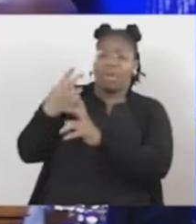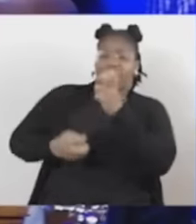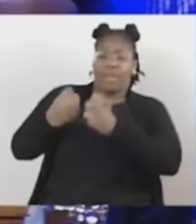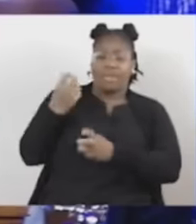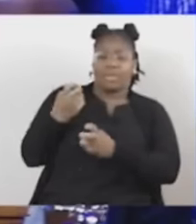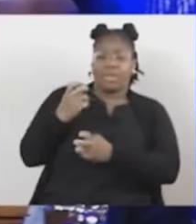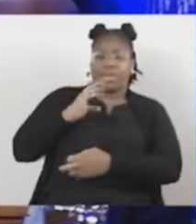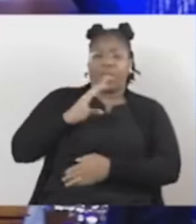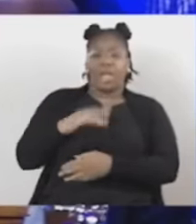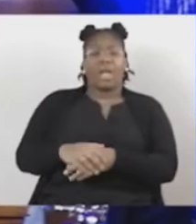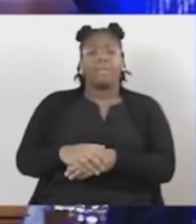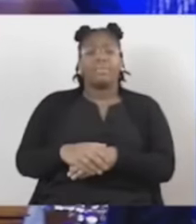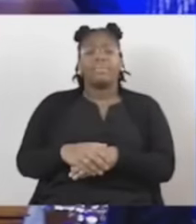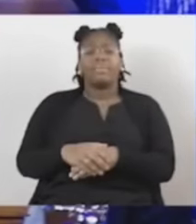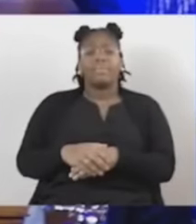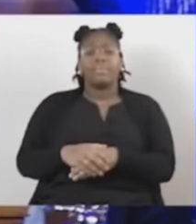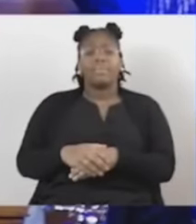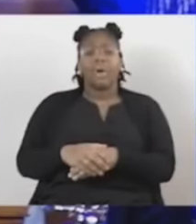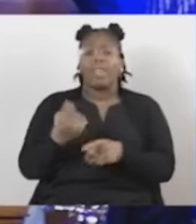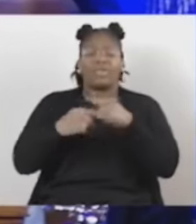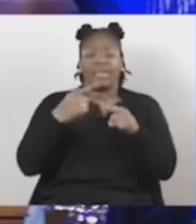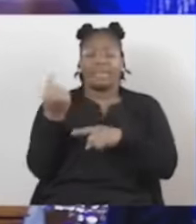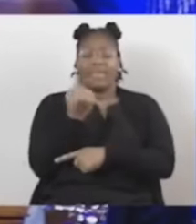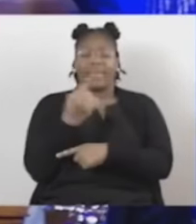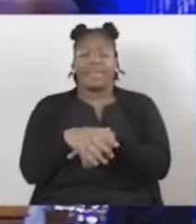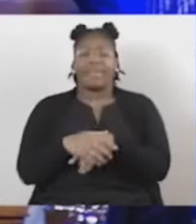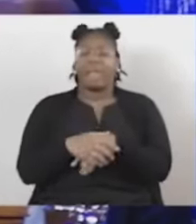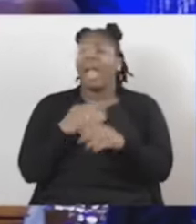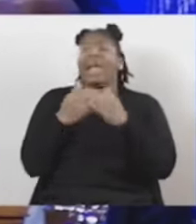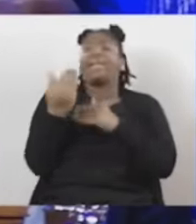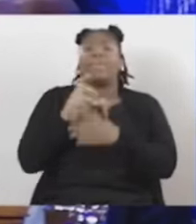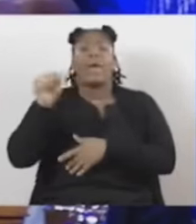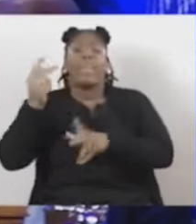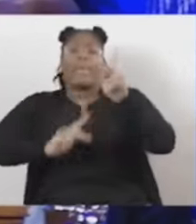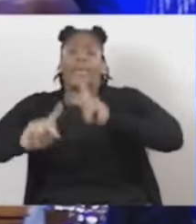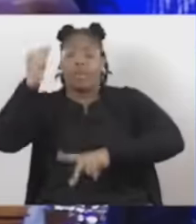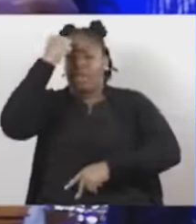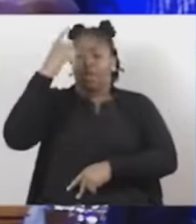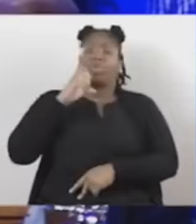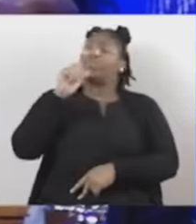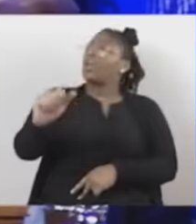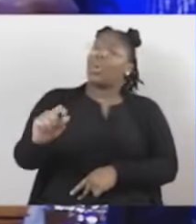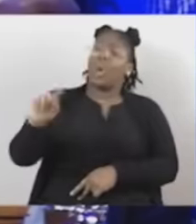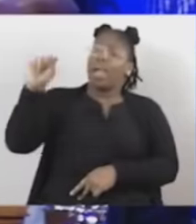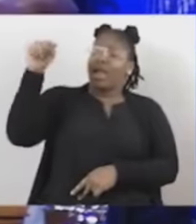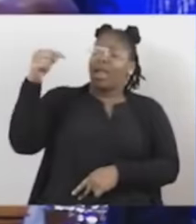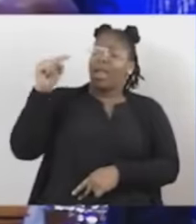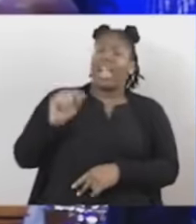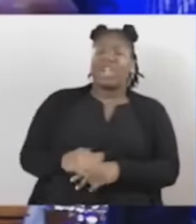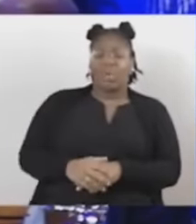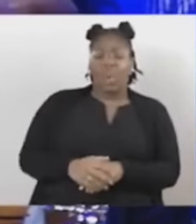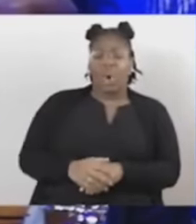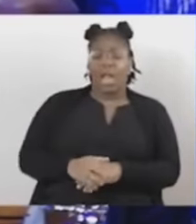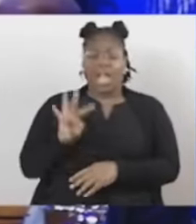For fear that others will judge you for still being under spiritual construction, don't ignore it, because somebody in the soprano,